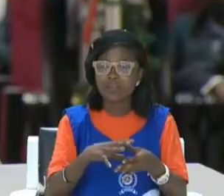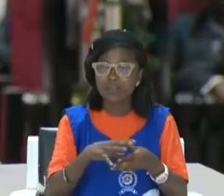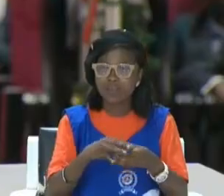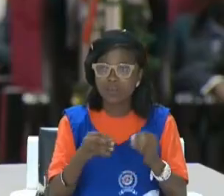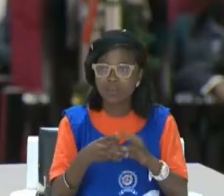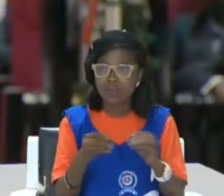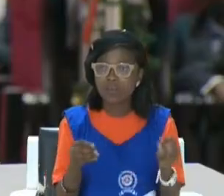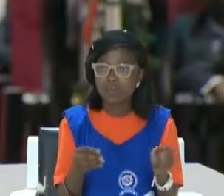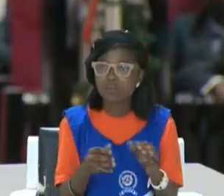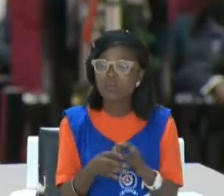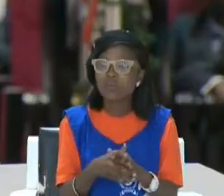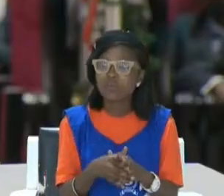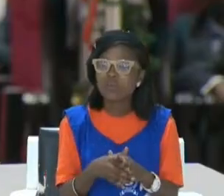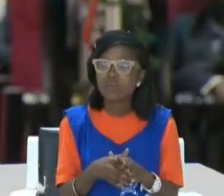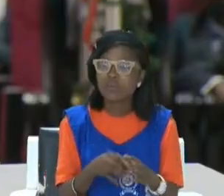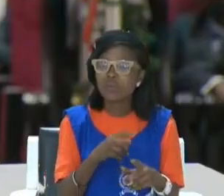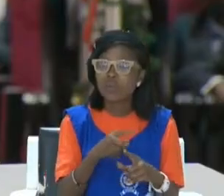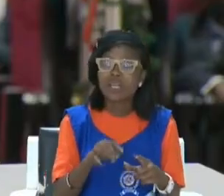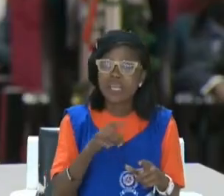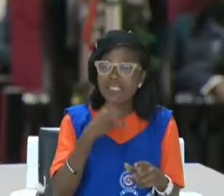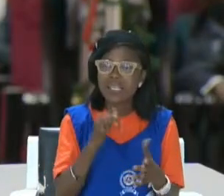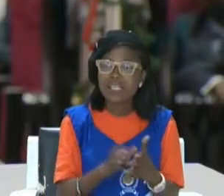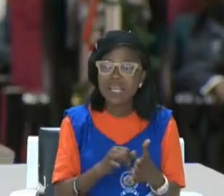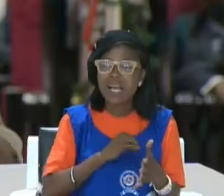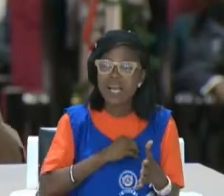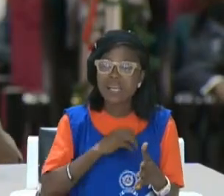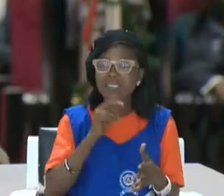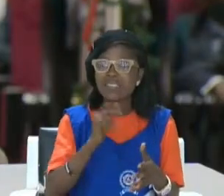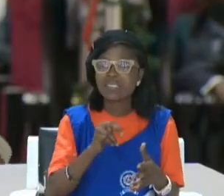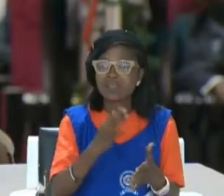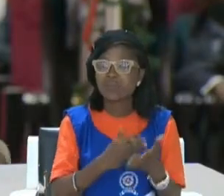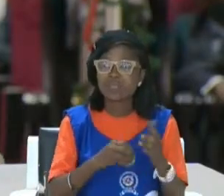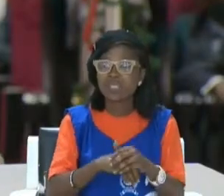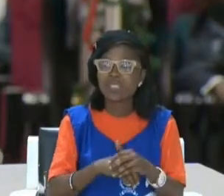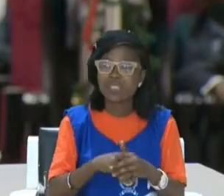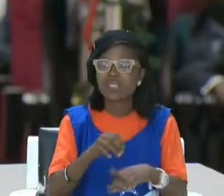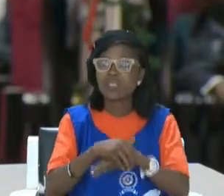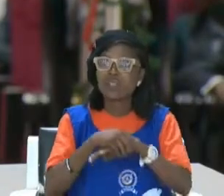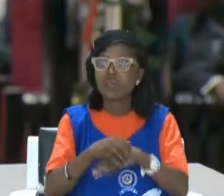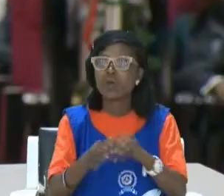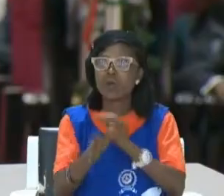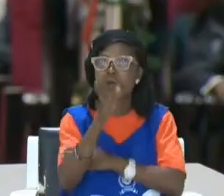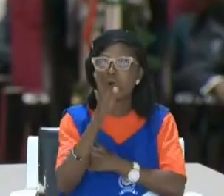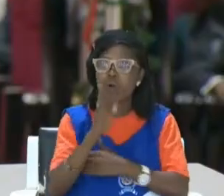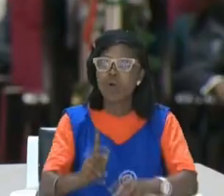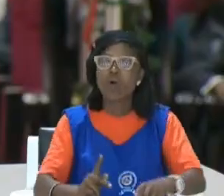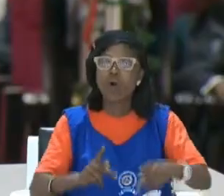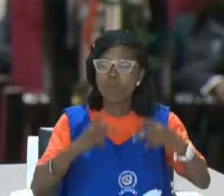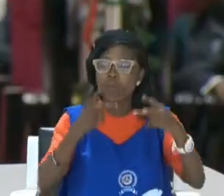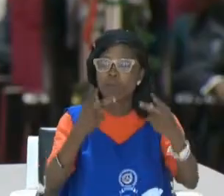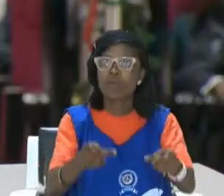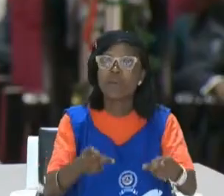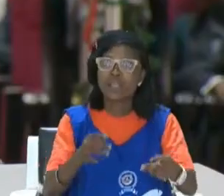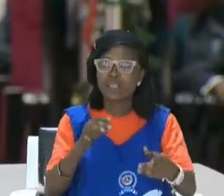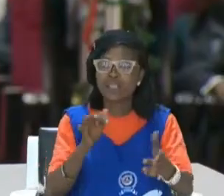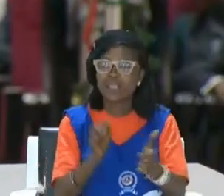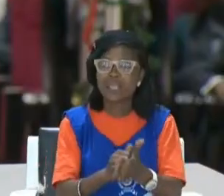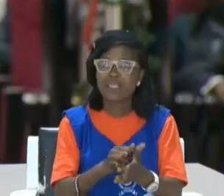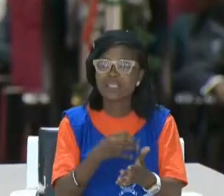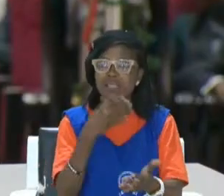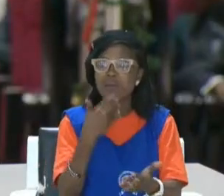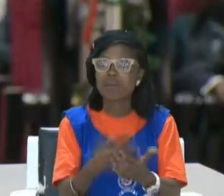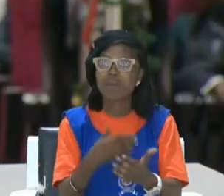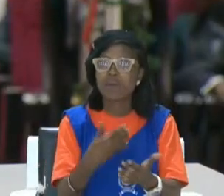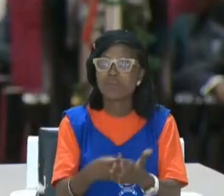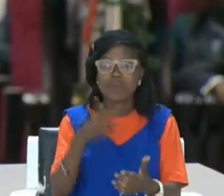in London, and the Almighty God provided 5 pounds miraculously. And I said, ah,